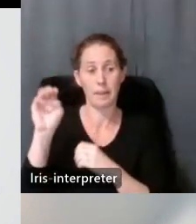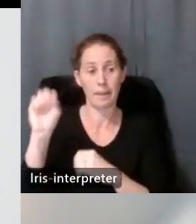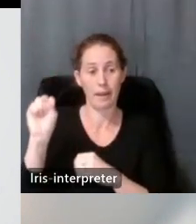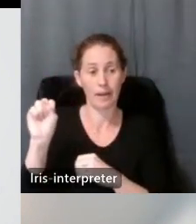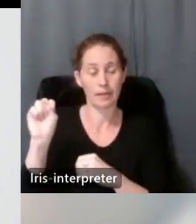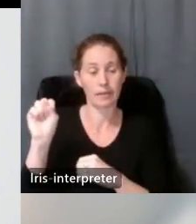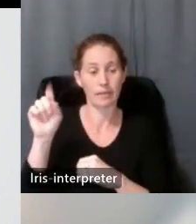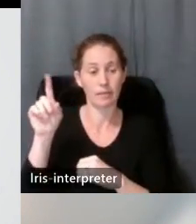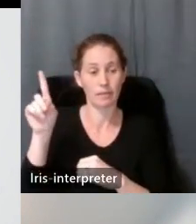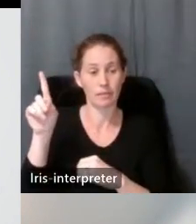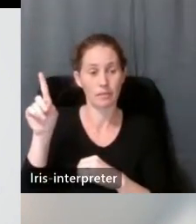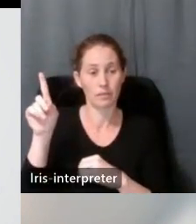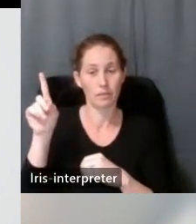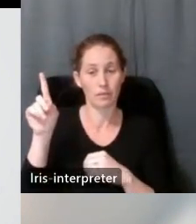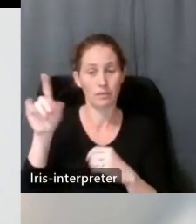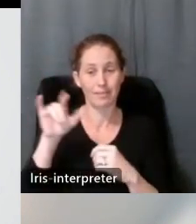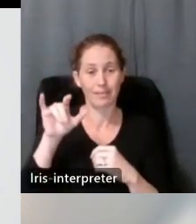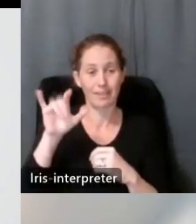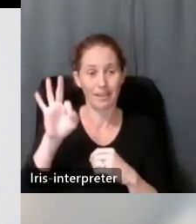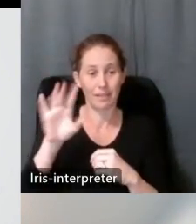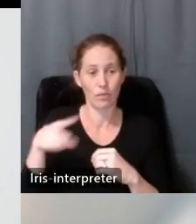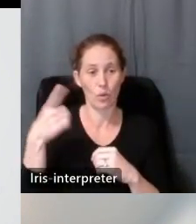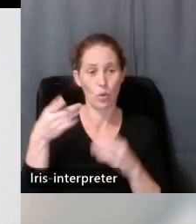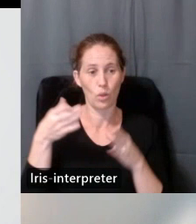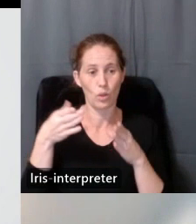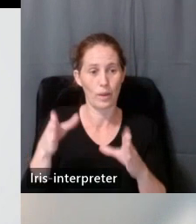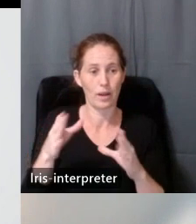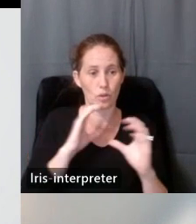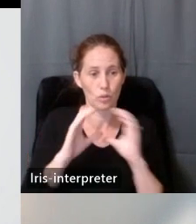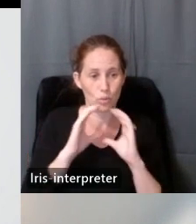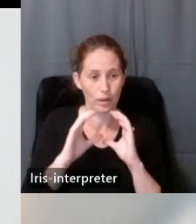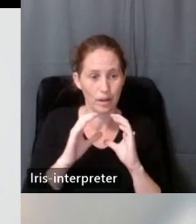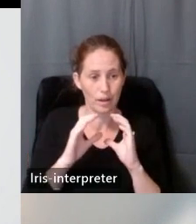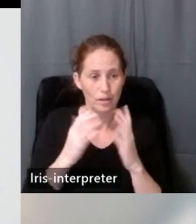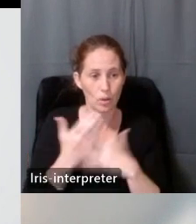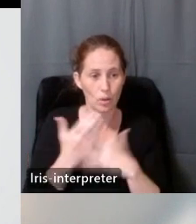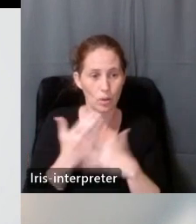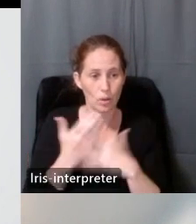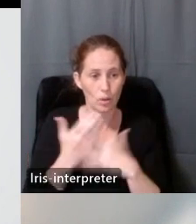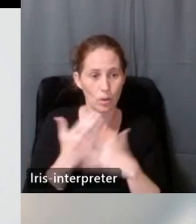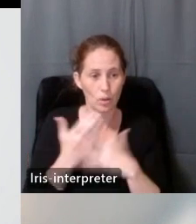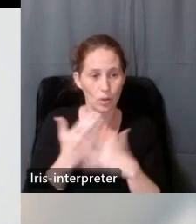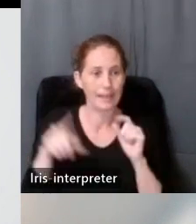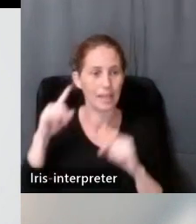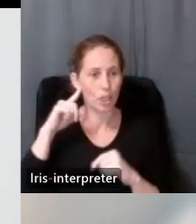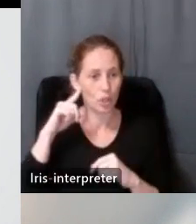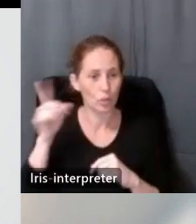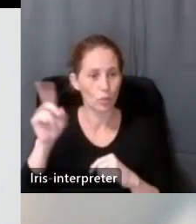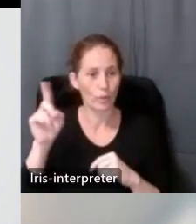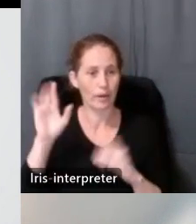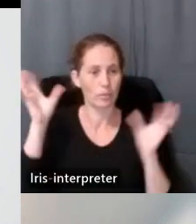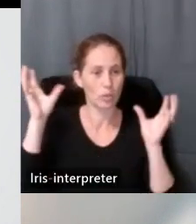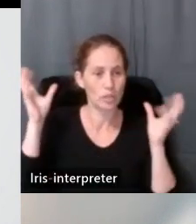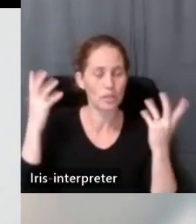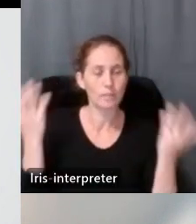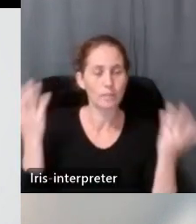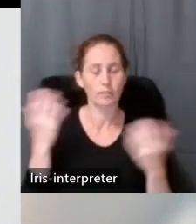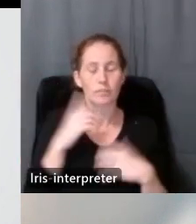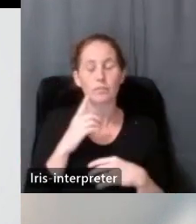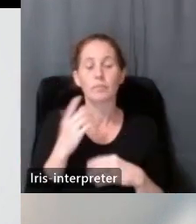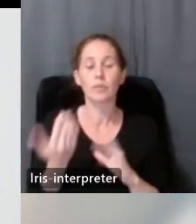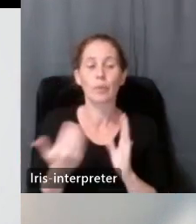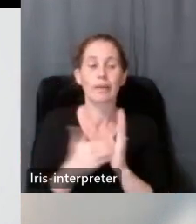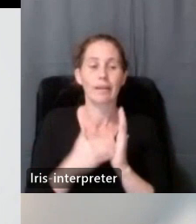response if the only way to communicate is through voice. So again, there are